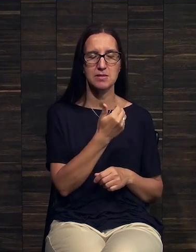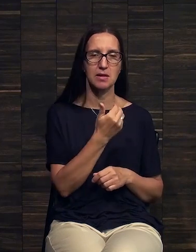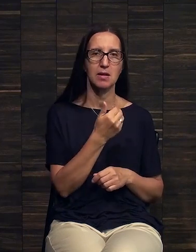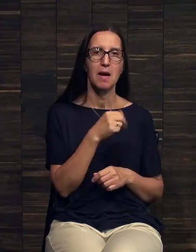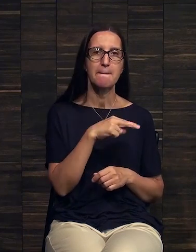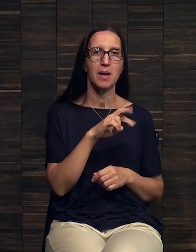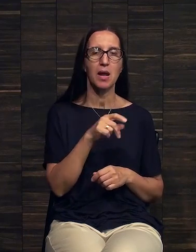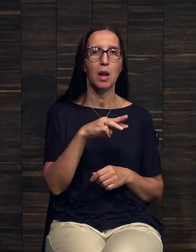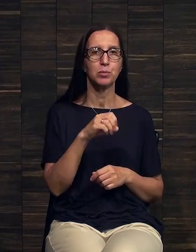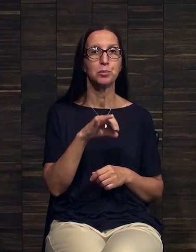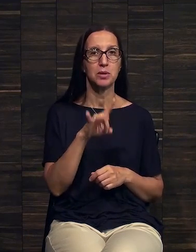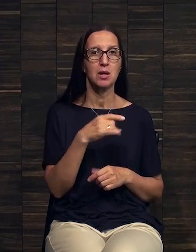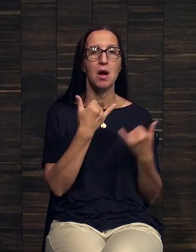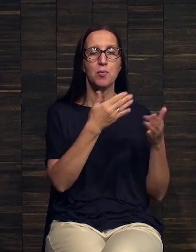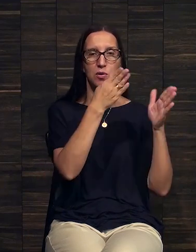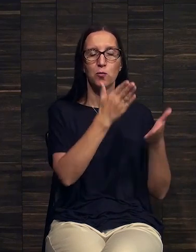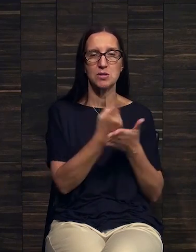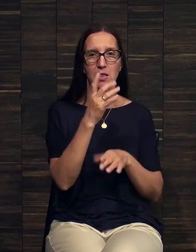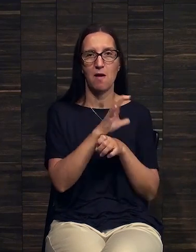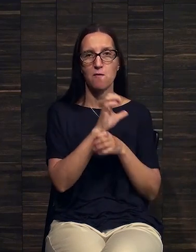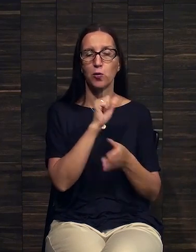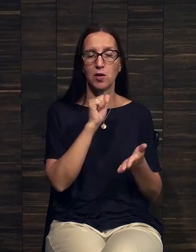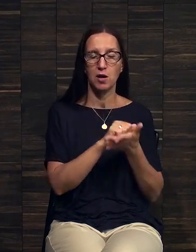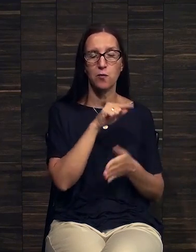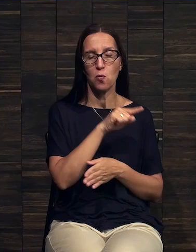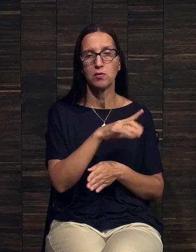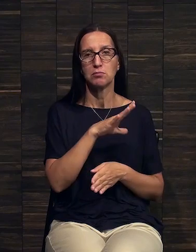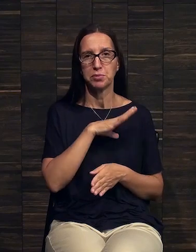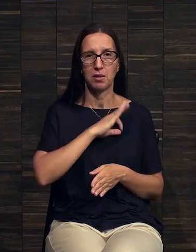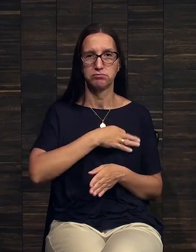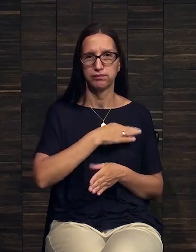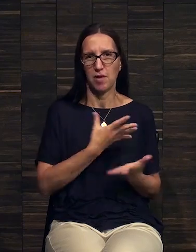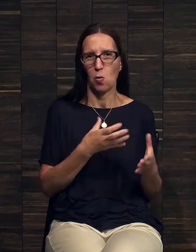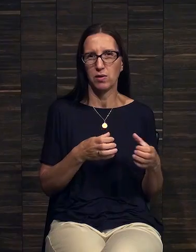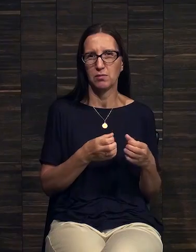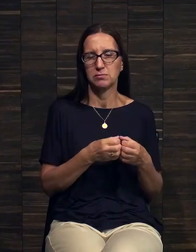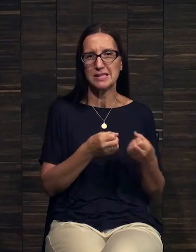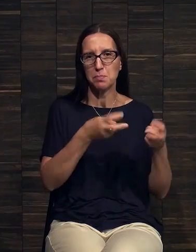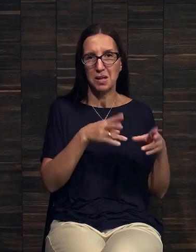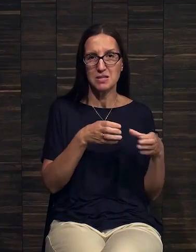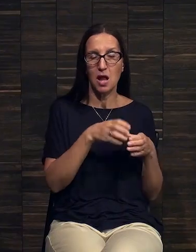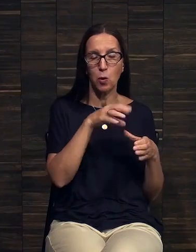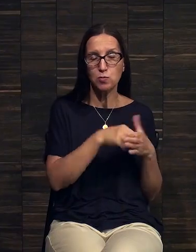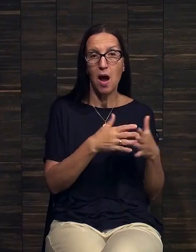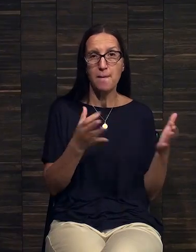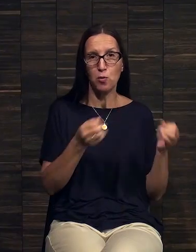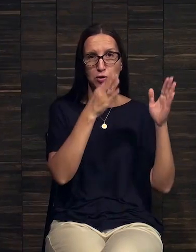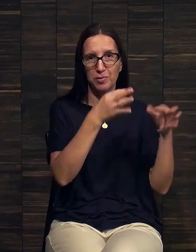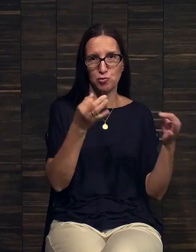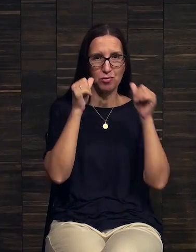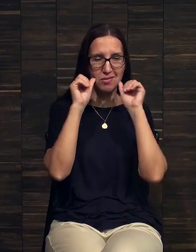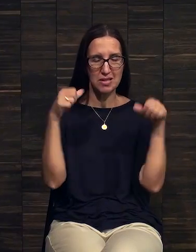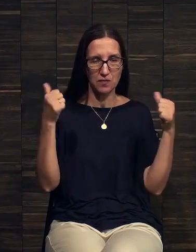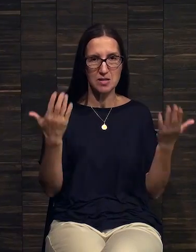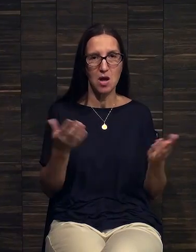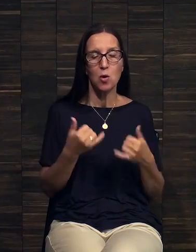Disney, and there is only one photograph, and he was a resident of one